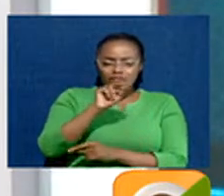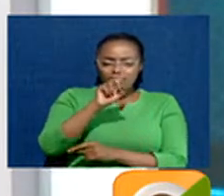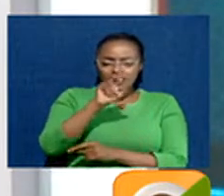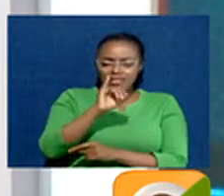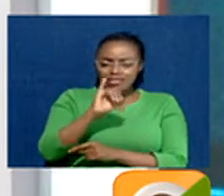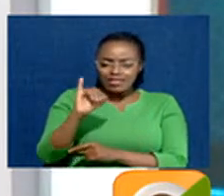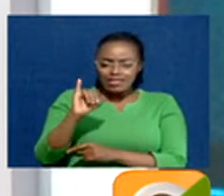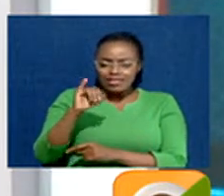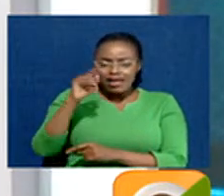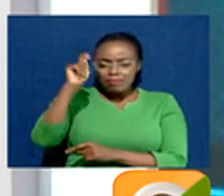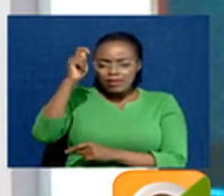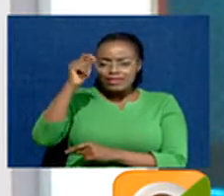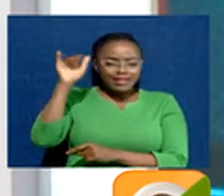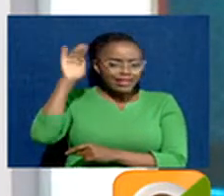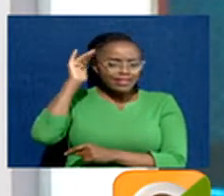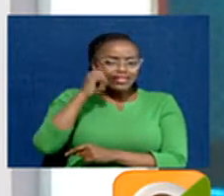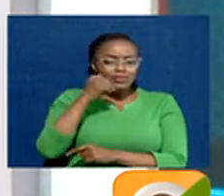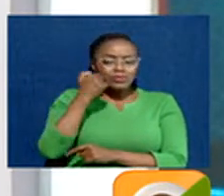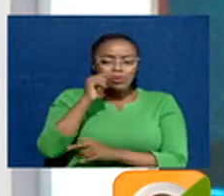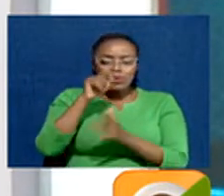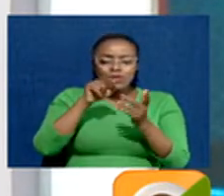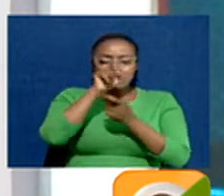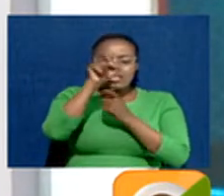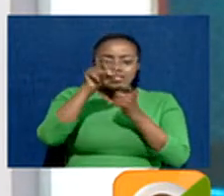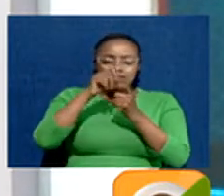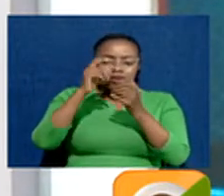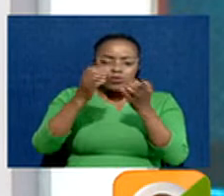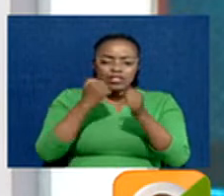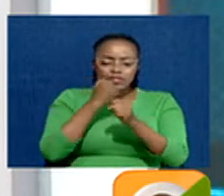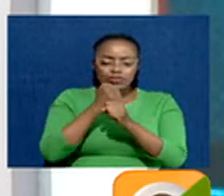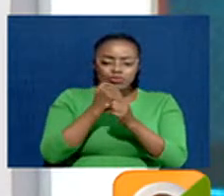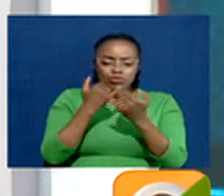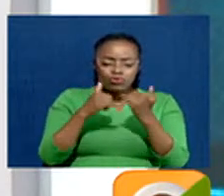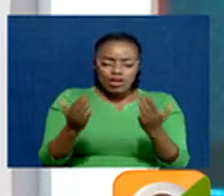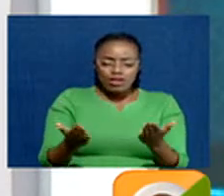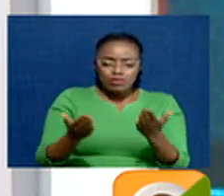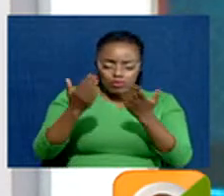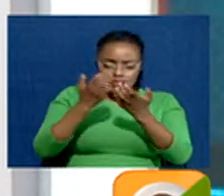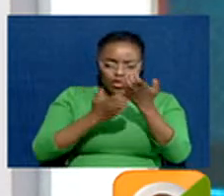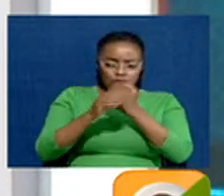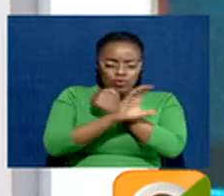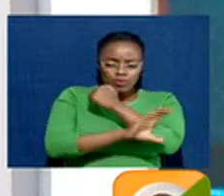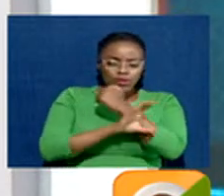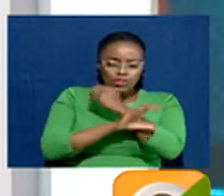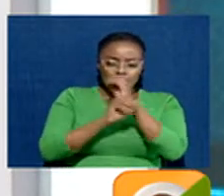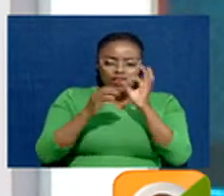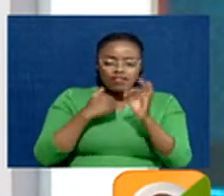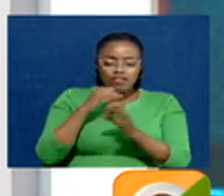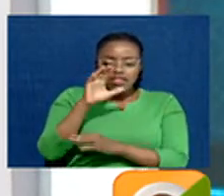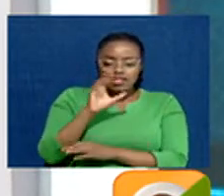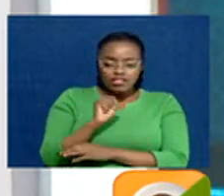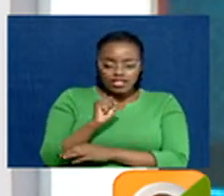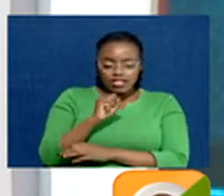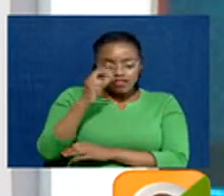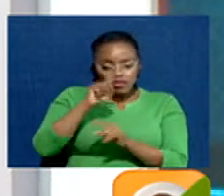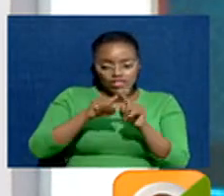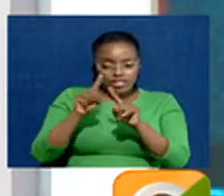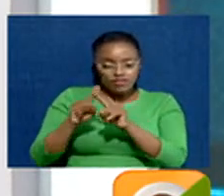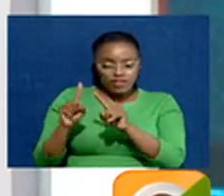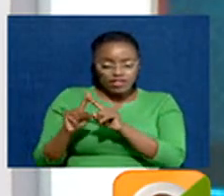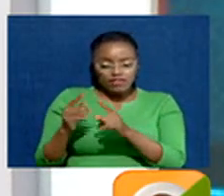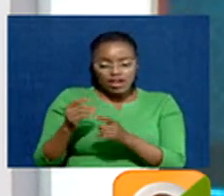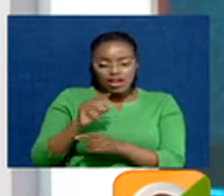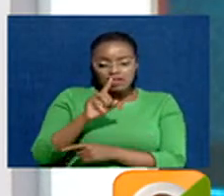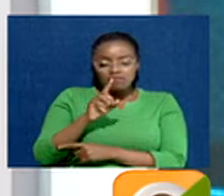the president listen to on what exactly should be done to improve the economy of the country? If you have the cabinet secretaries for defense, Aden Duale, you